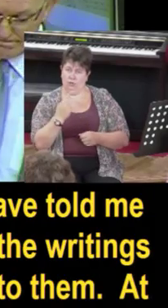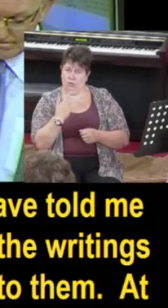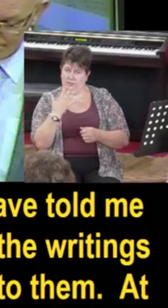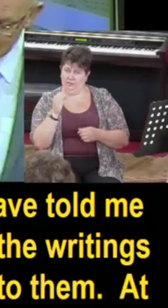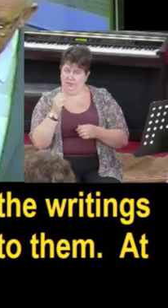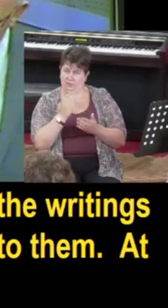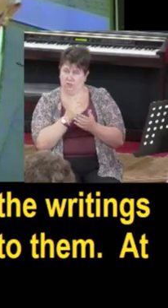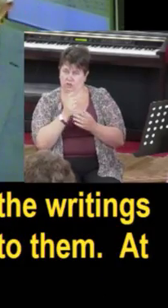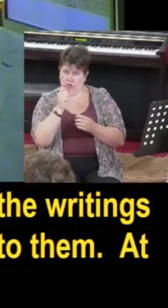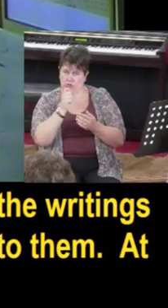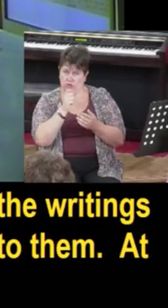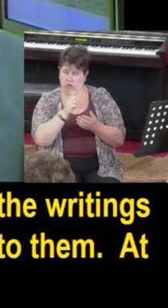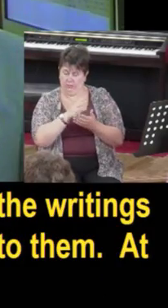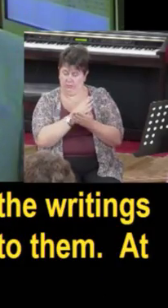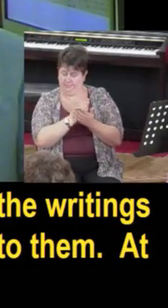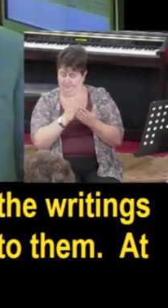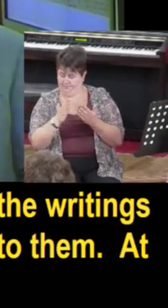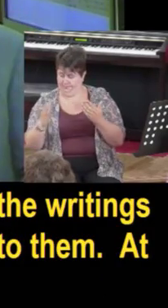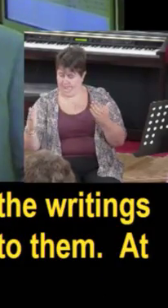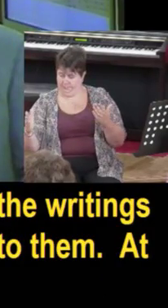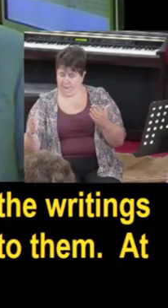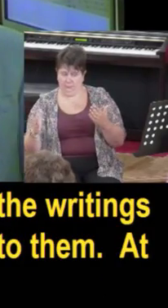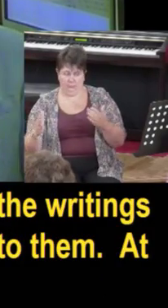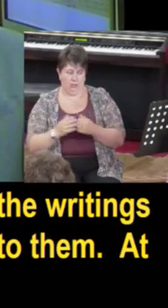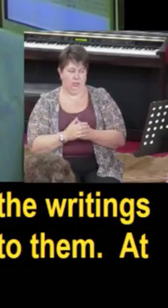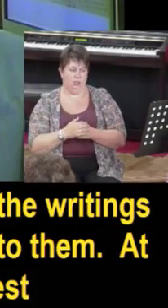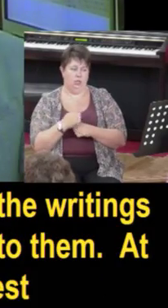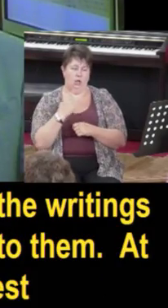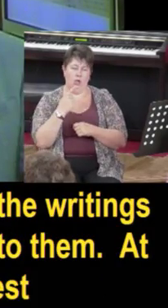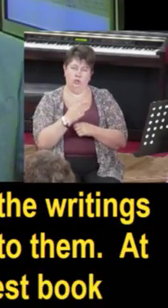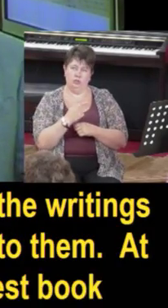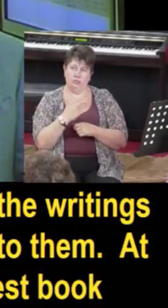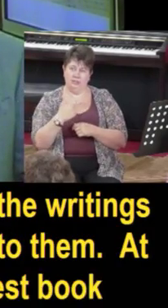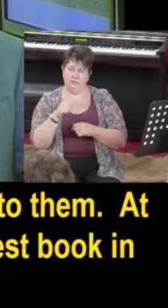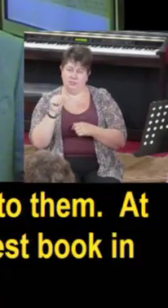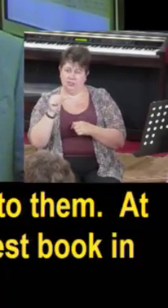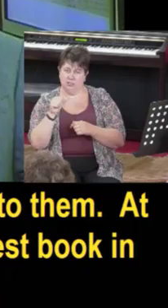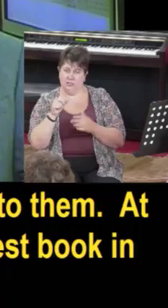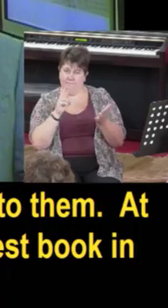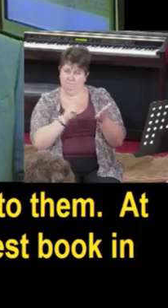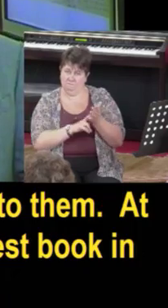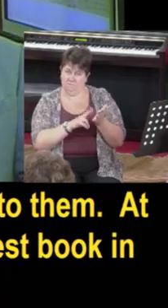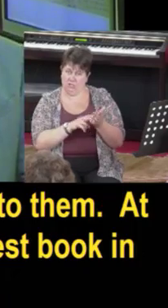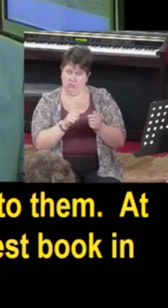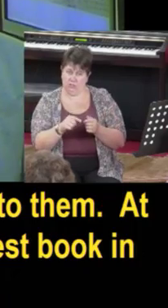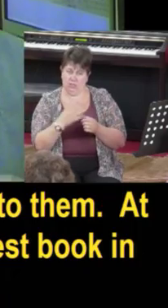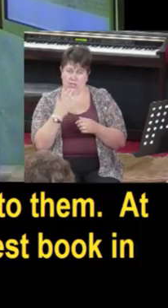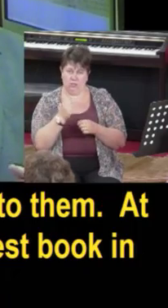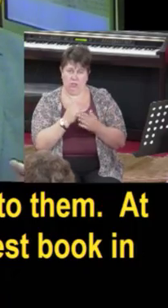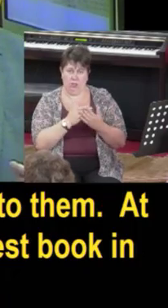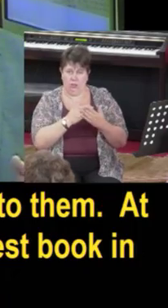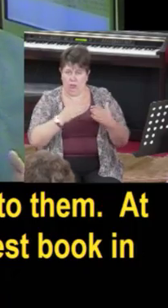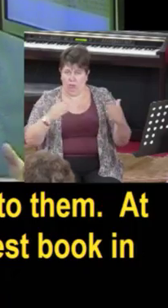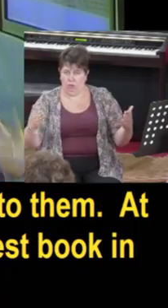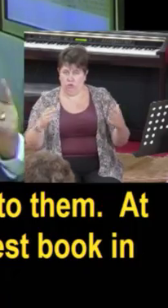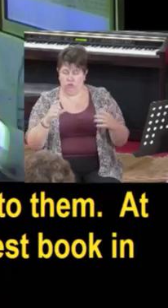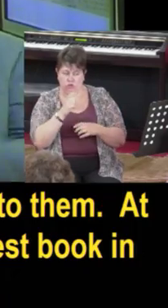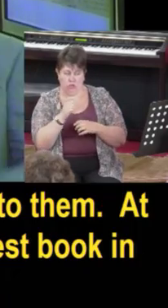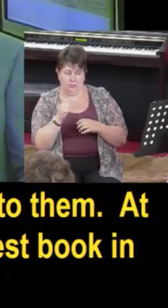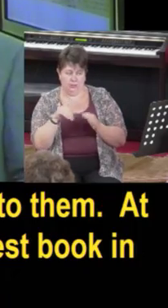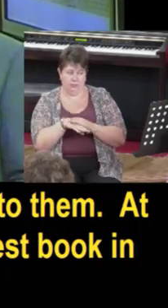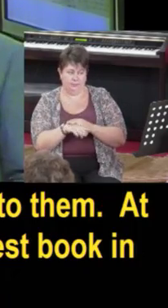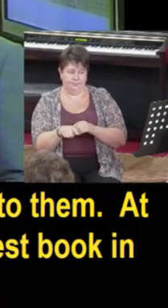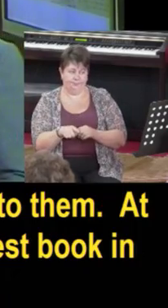Bible. With 176 verses, it also has the longest chapter,